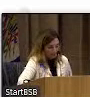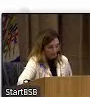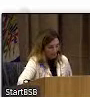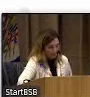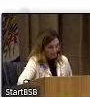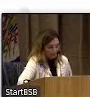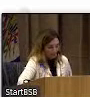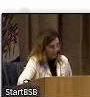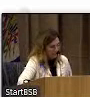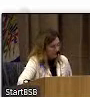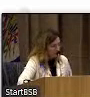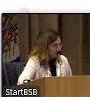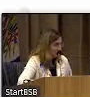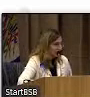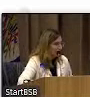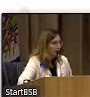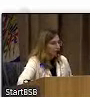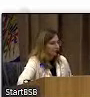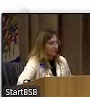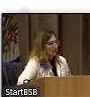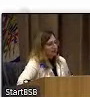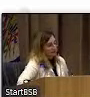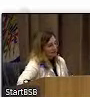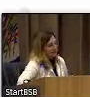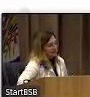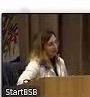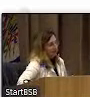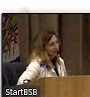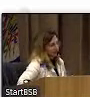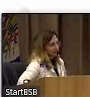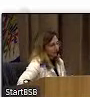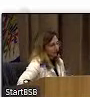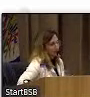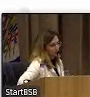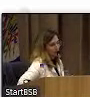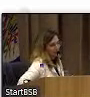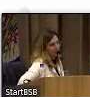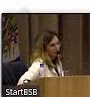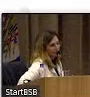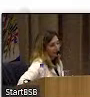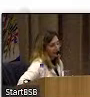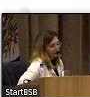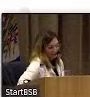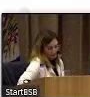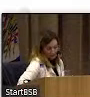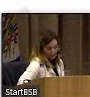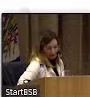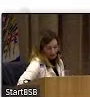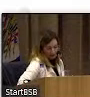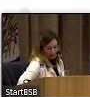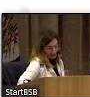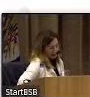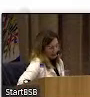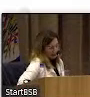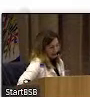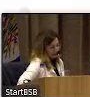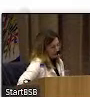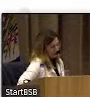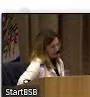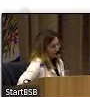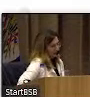second dose. With this is what the reflection I made. We could improve